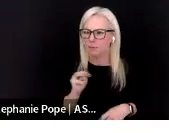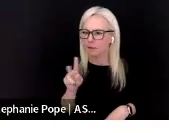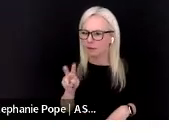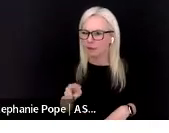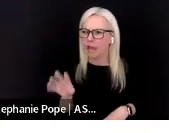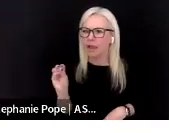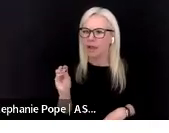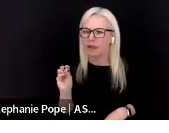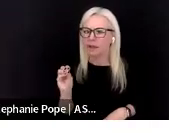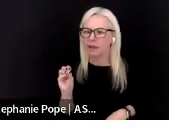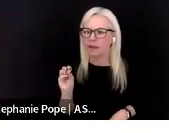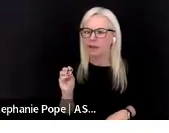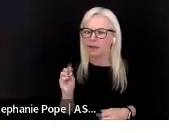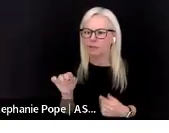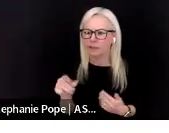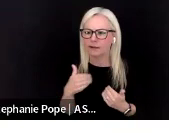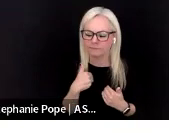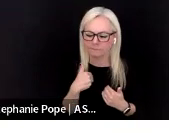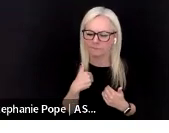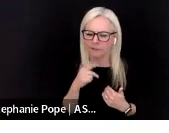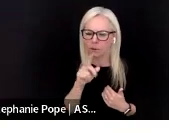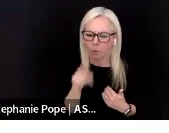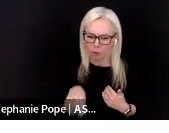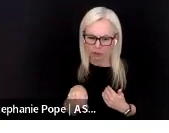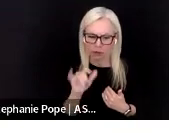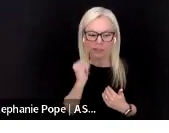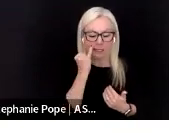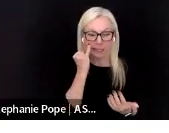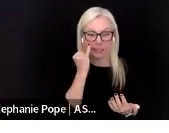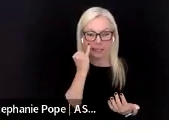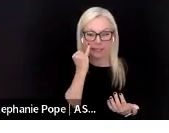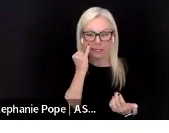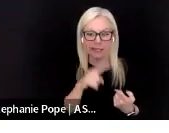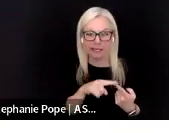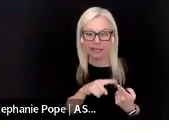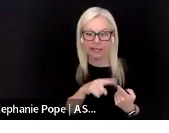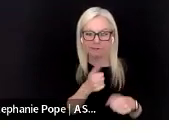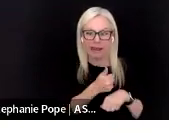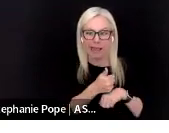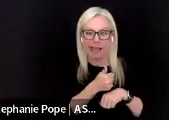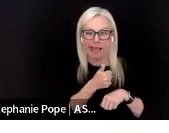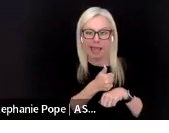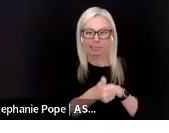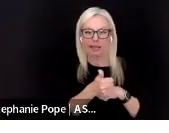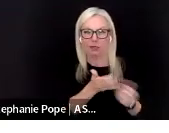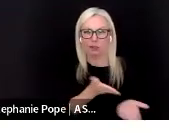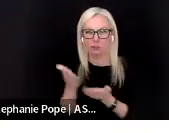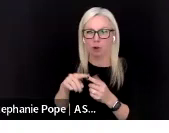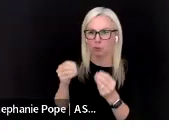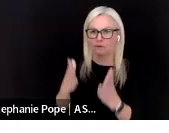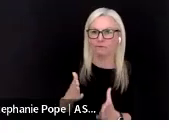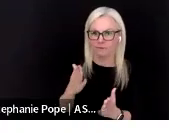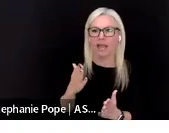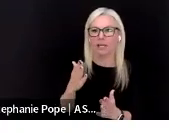And there was a question if an allegation is brought to a provider's attention regarding a